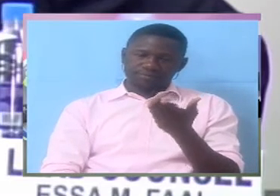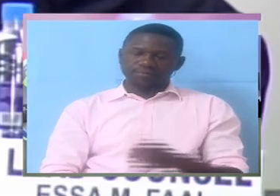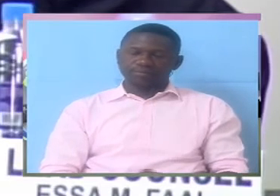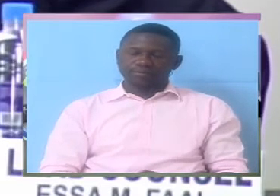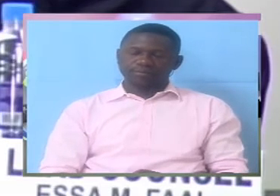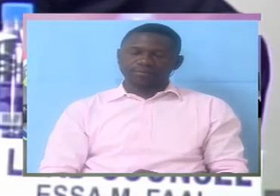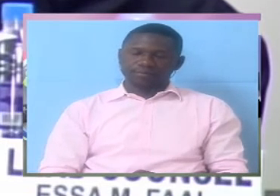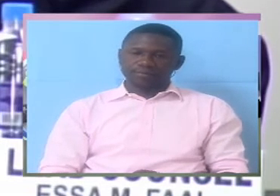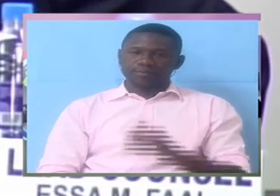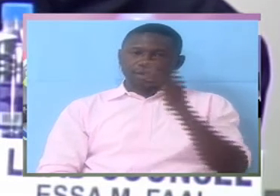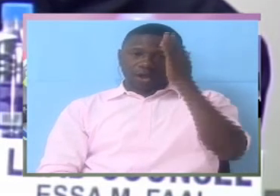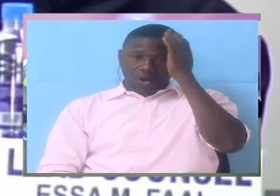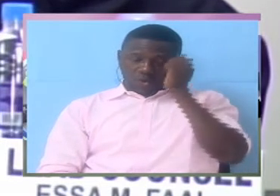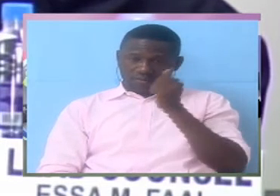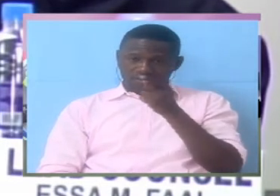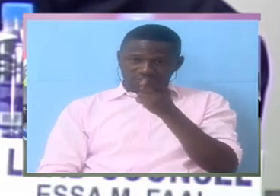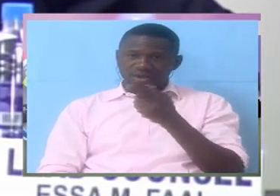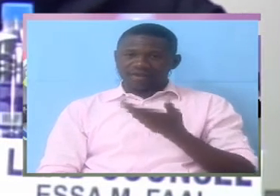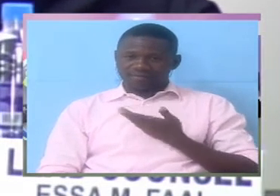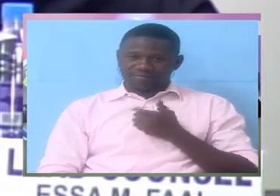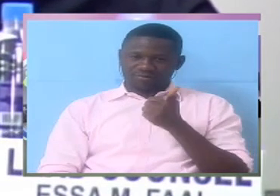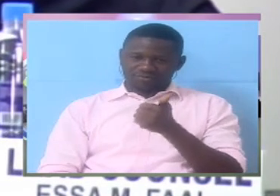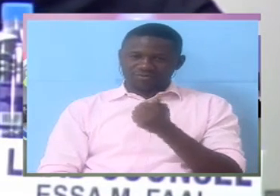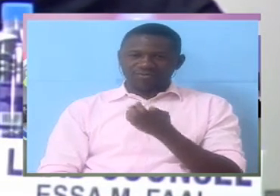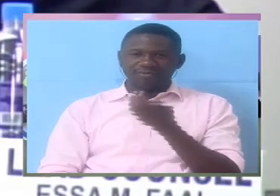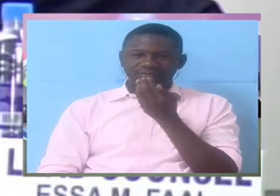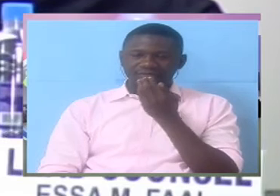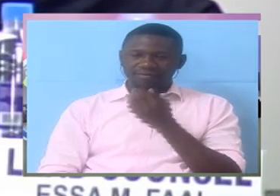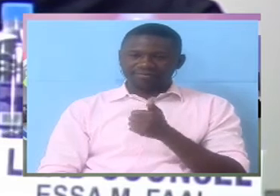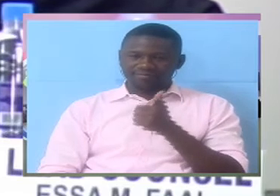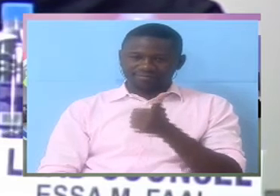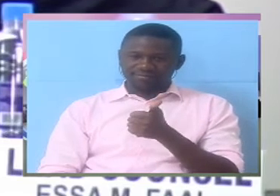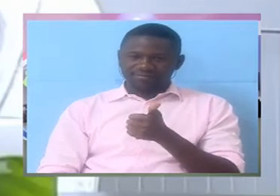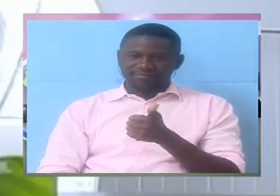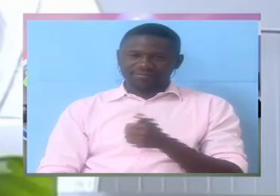I hope that you have had lunch.